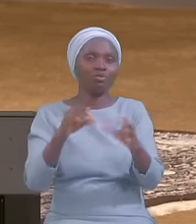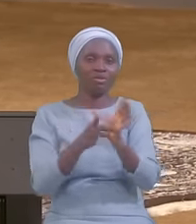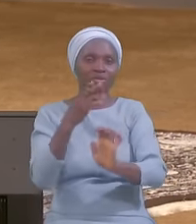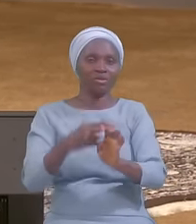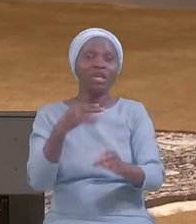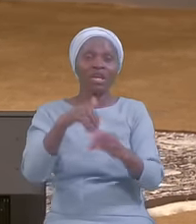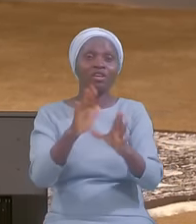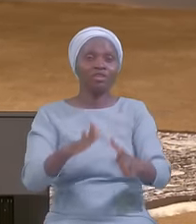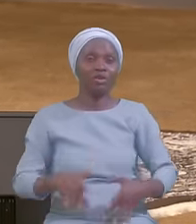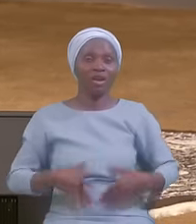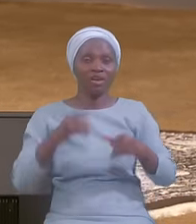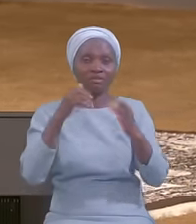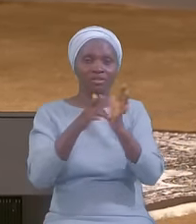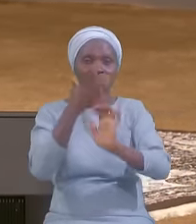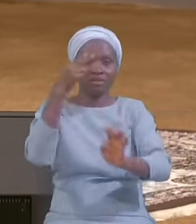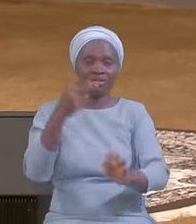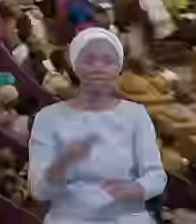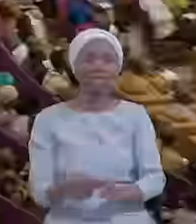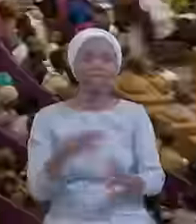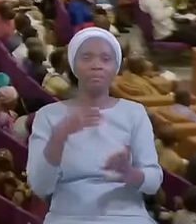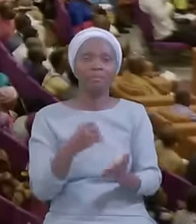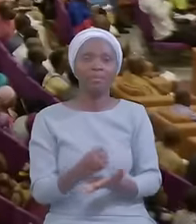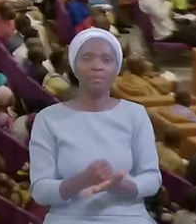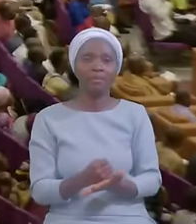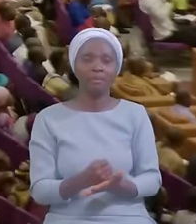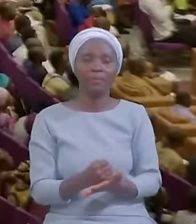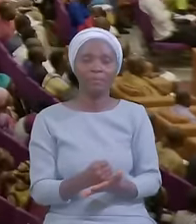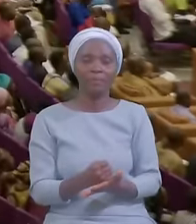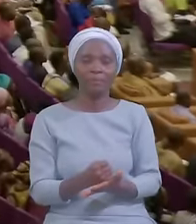your life, in Jesus' name.